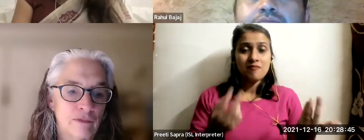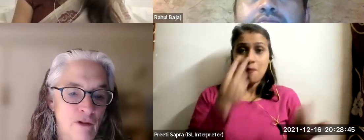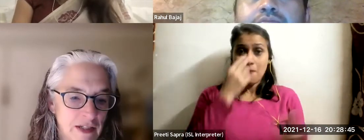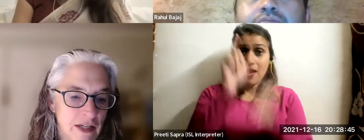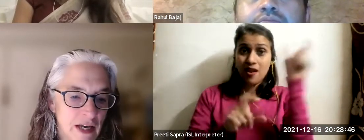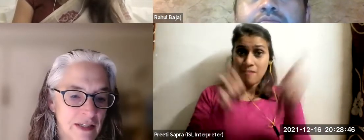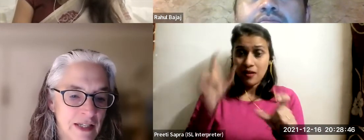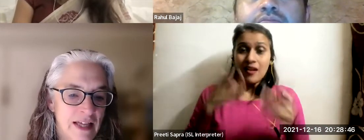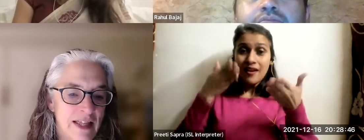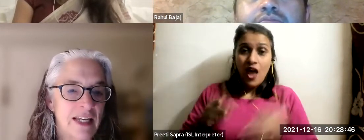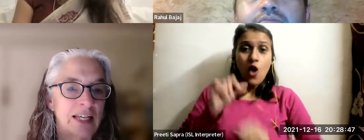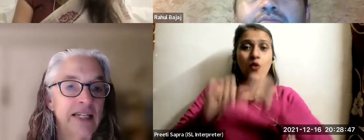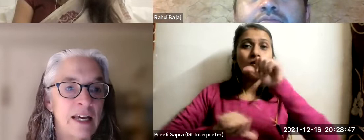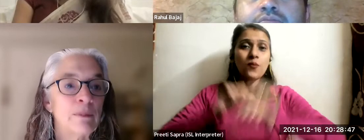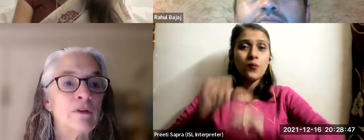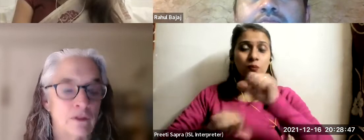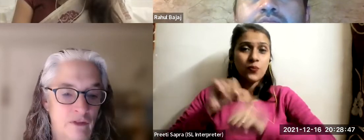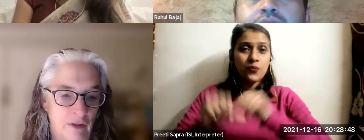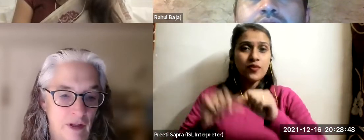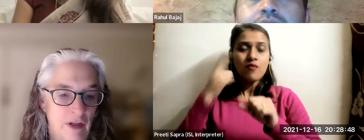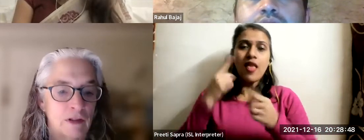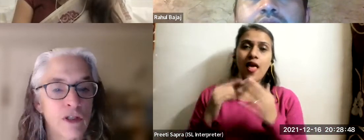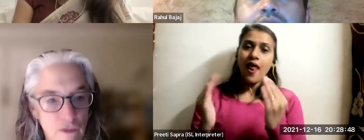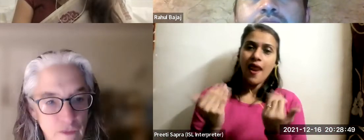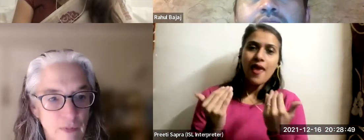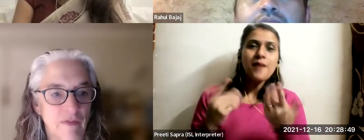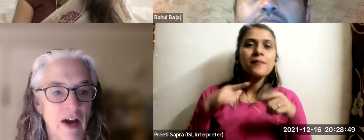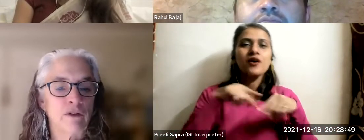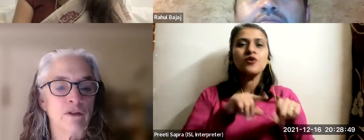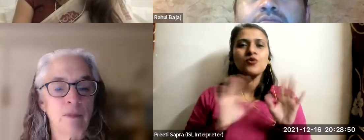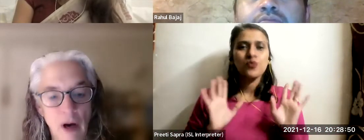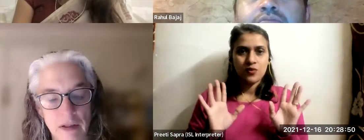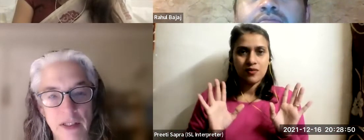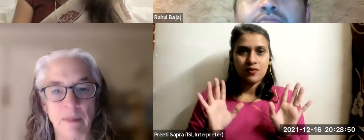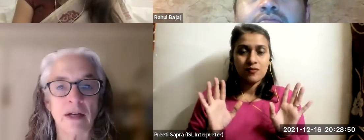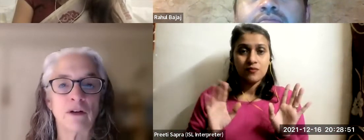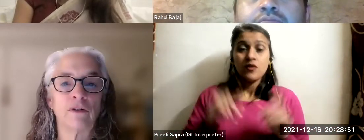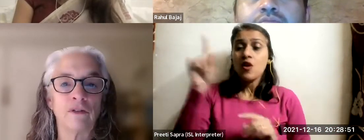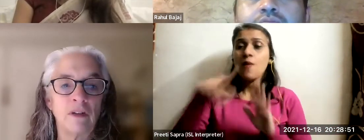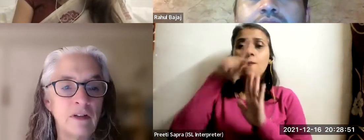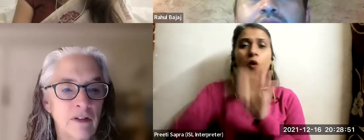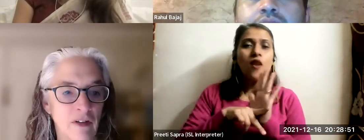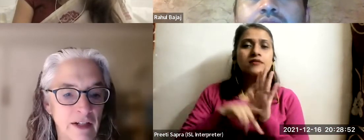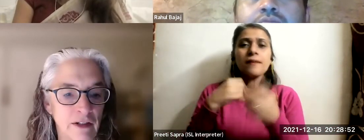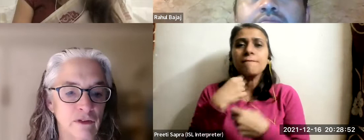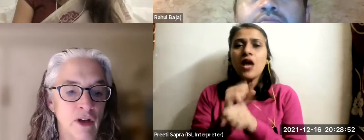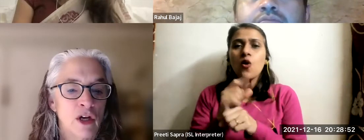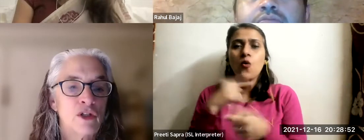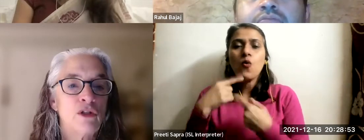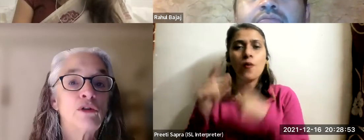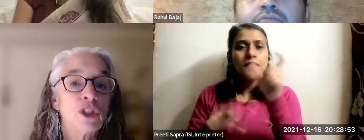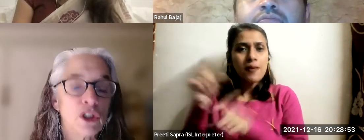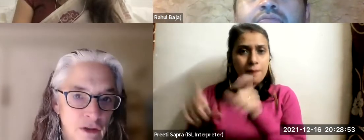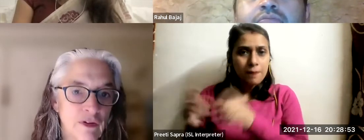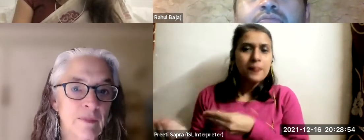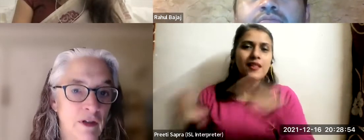is a process that enables the service providers, the policymakers, the designers